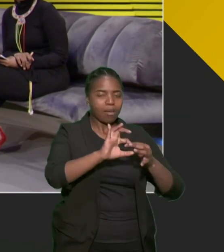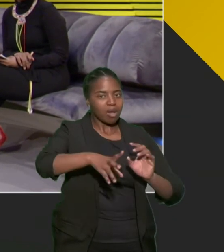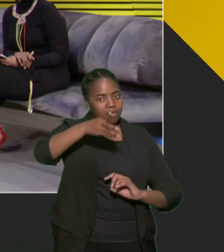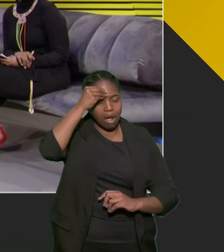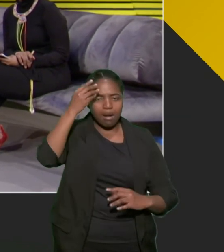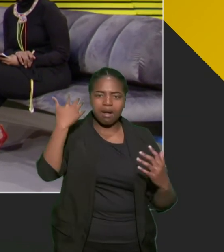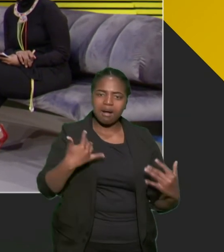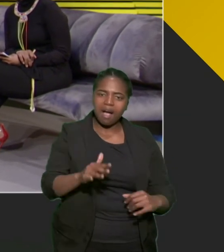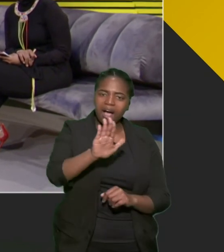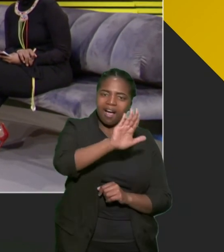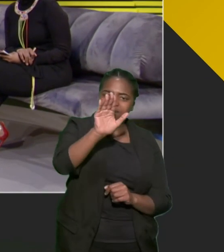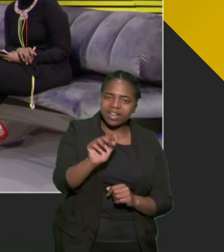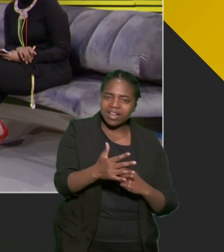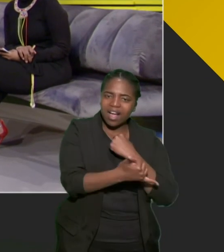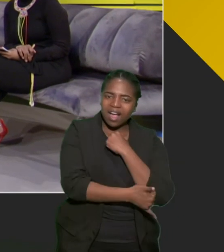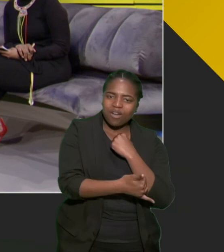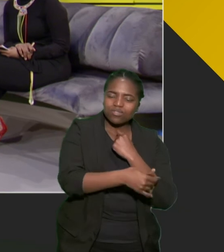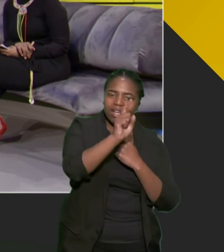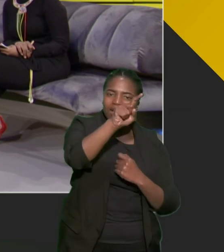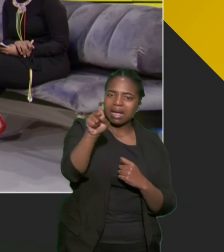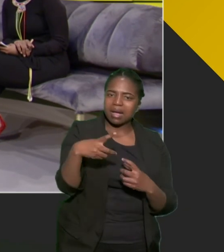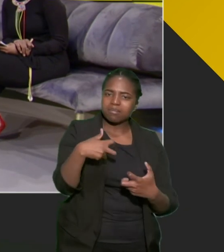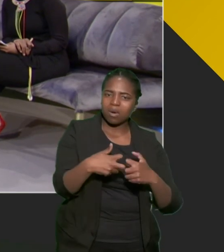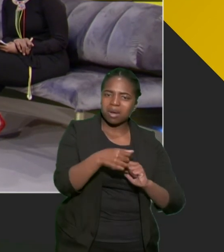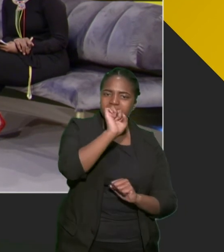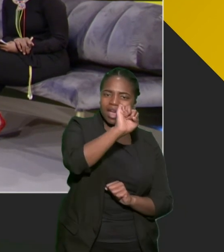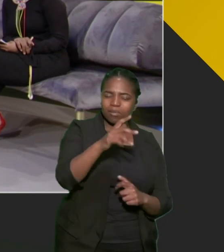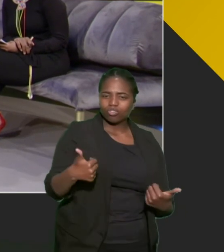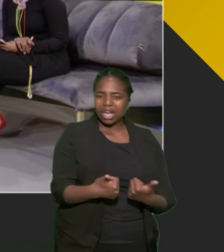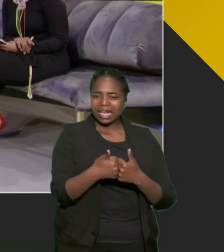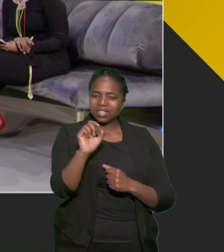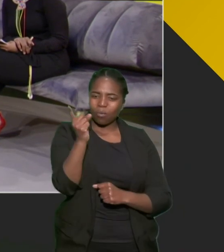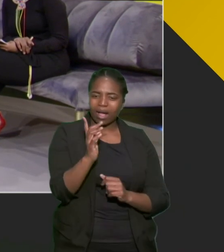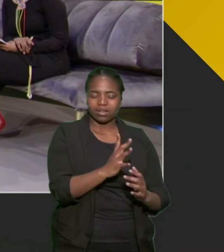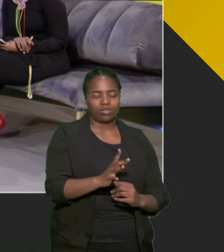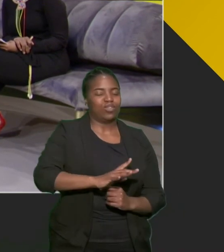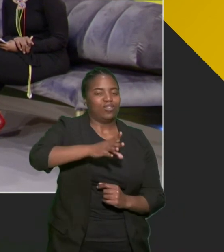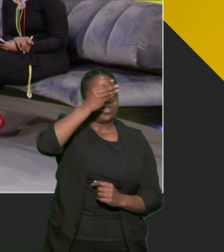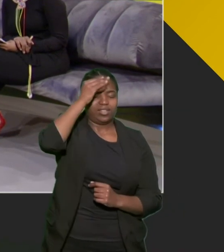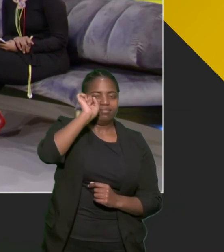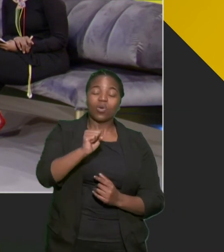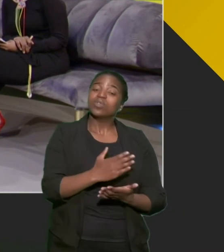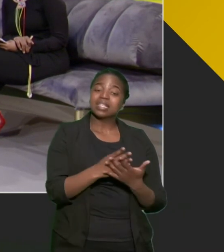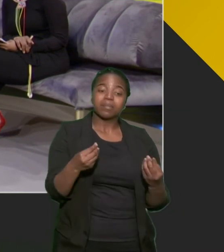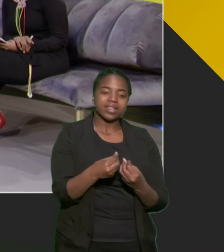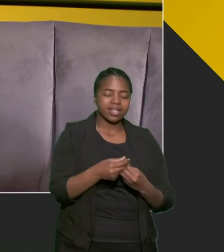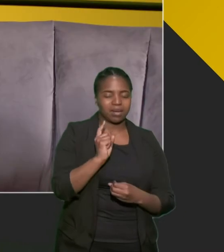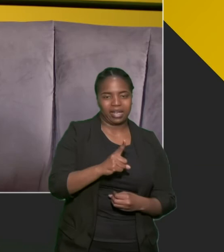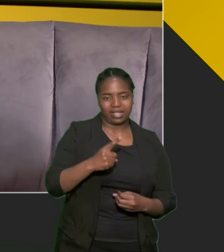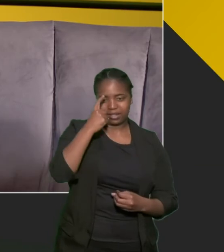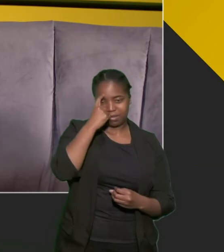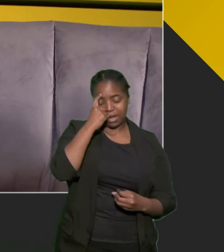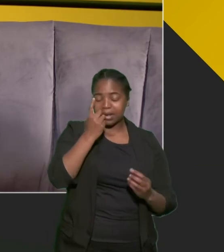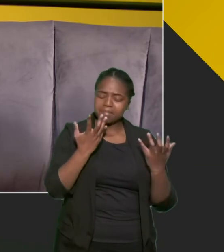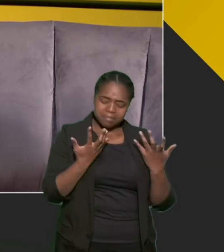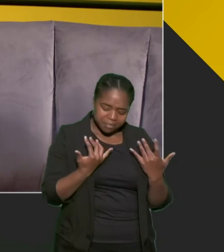lot about amanye amazwe. You've learned izinto abahlangabezana nazo, but also you've learned about the things ekumele ngabe siyazicabanga at this very point. Now,